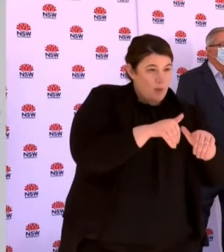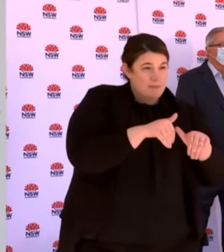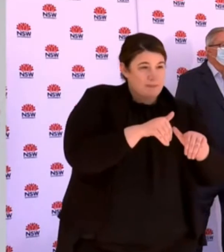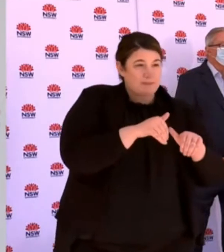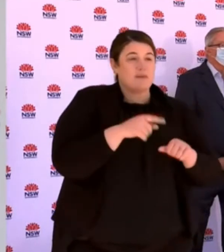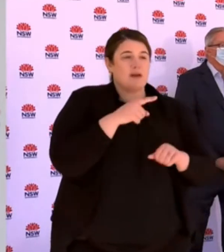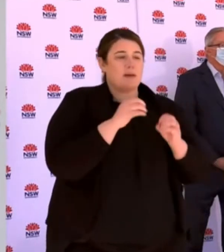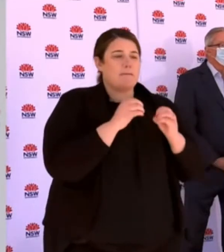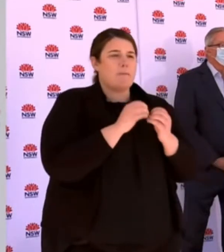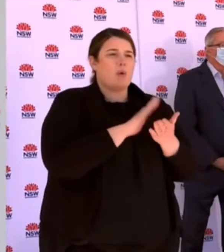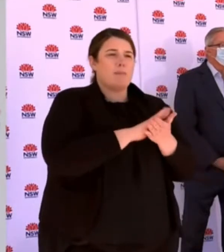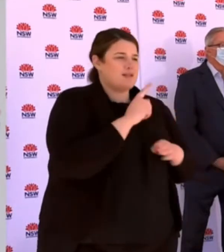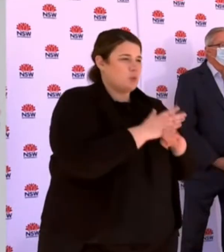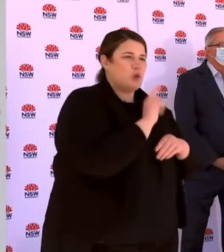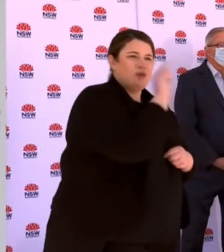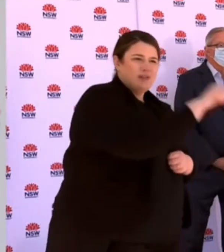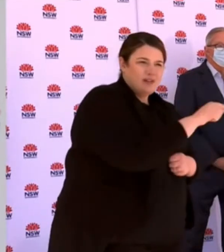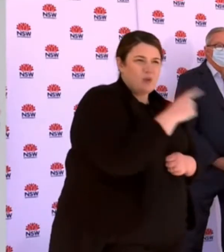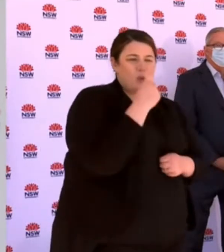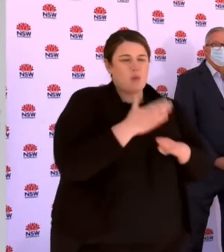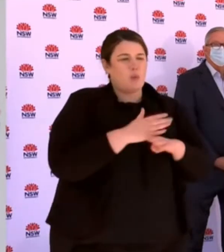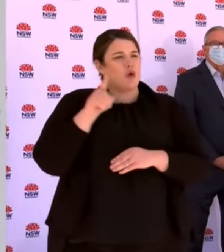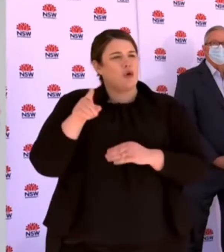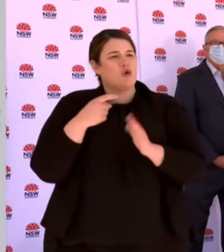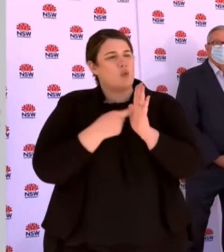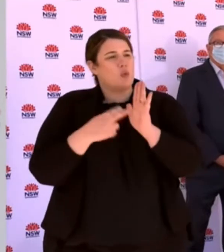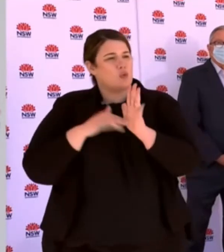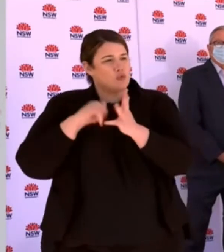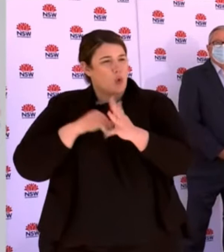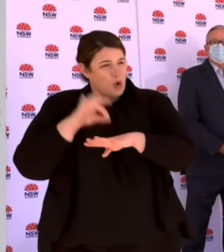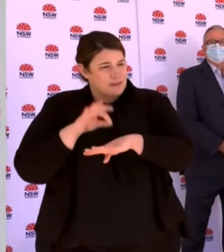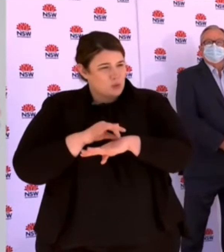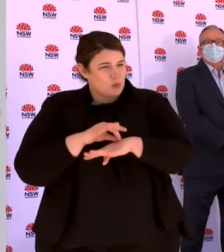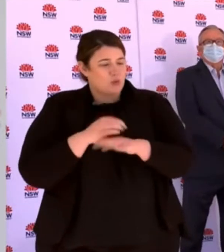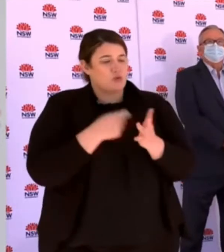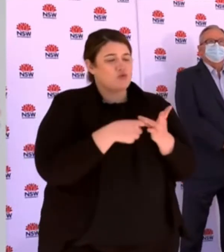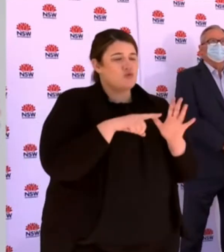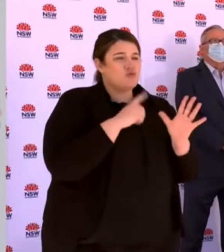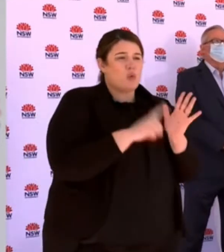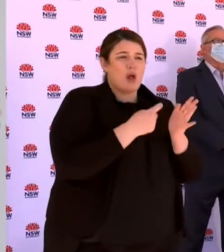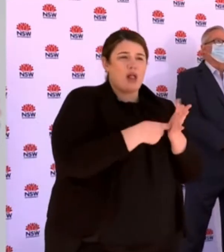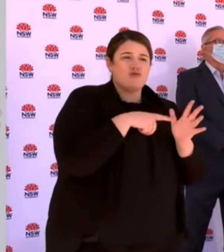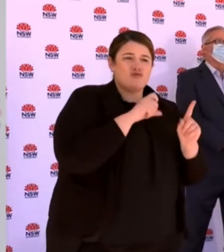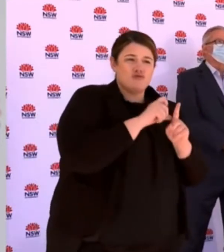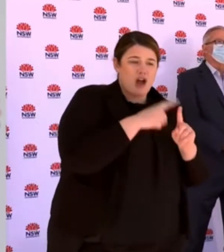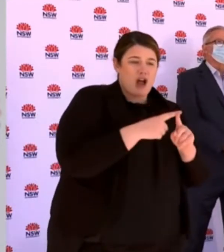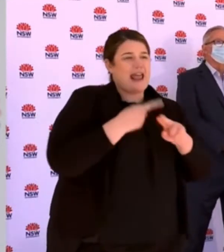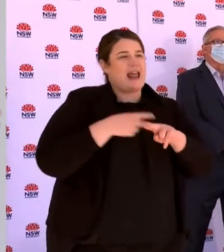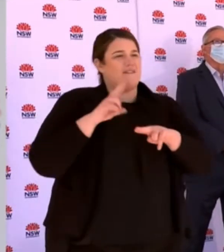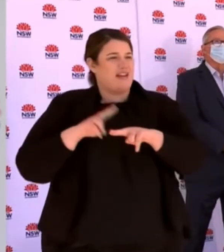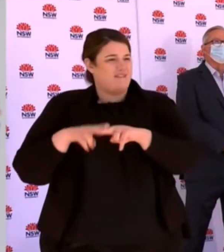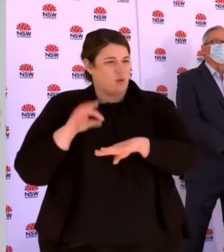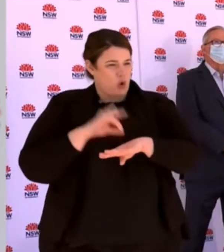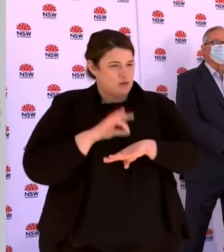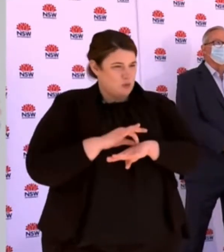had worked at Summit Care in Baulkham Hills whilst infectious. 1 had worked at Royal North Shore, Royal Ryde Rehab Hospital and Fairfield